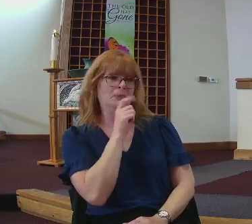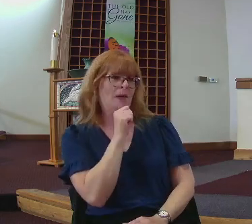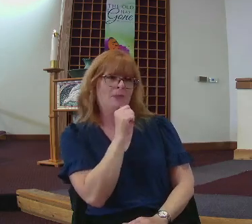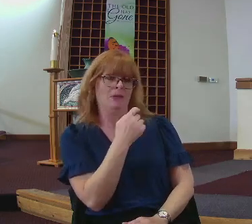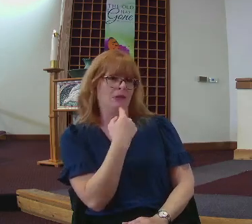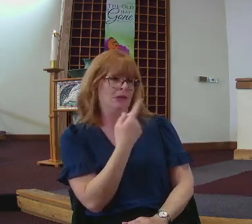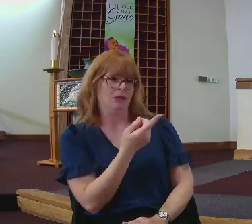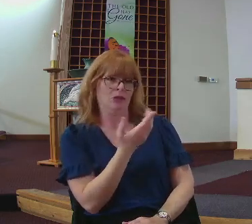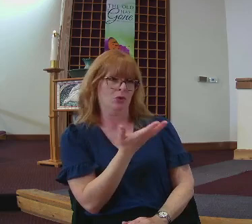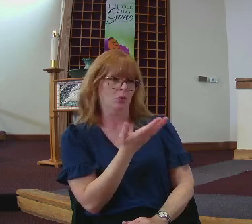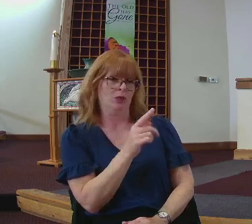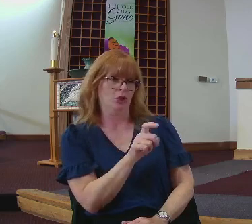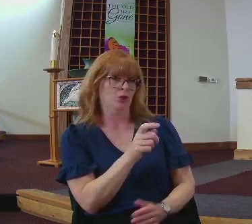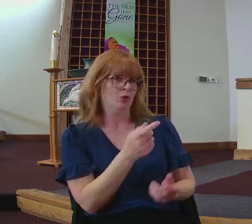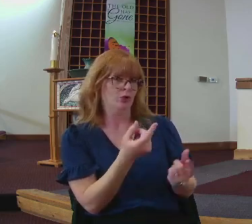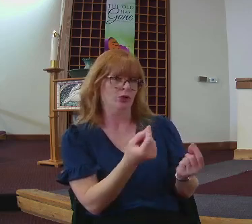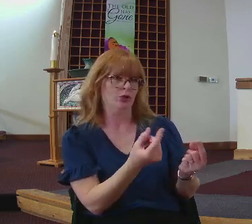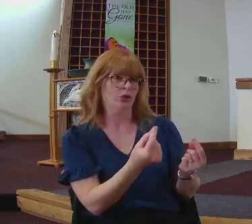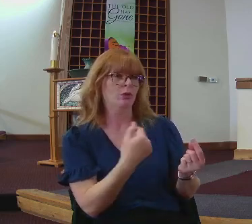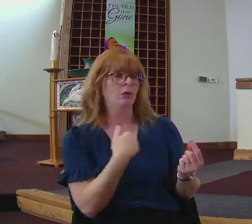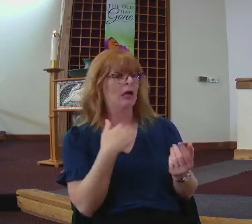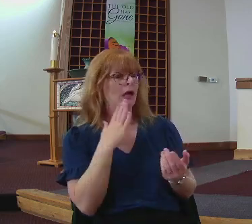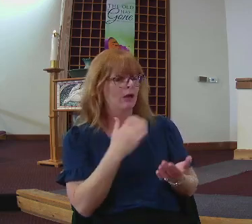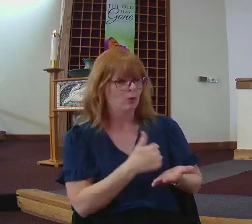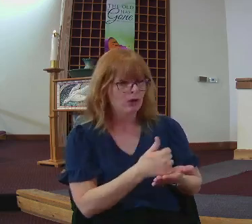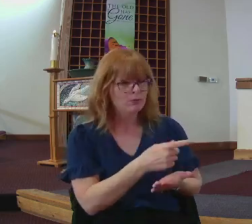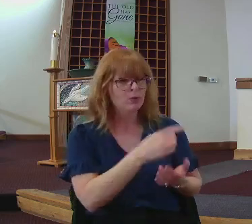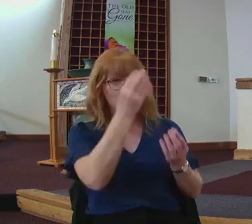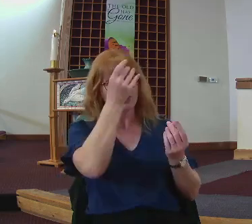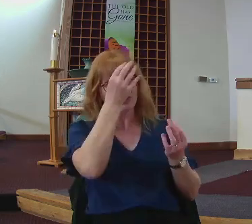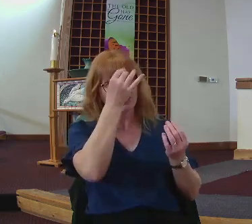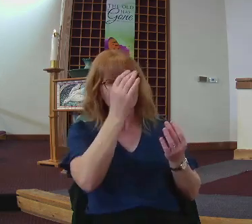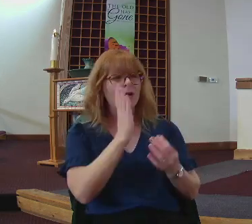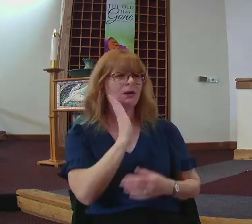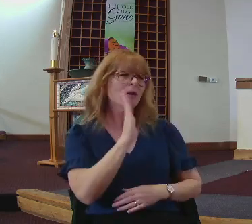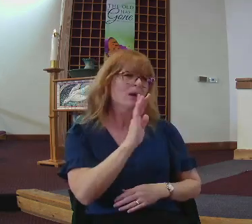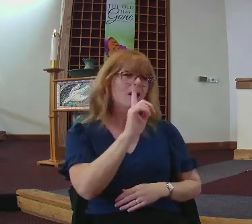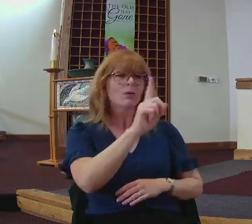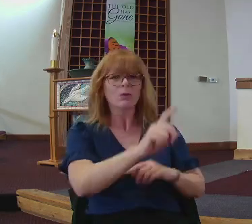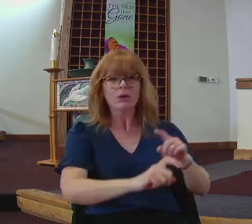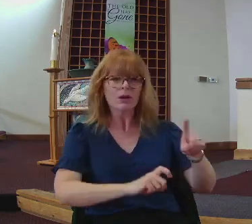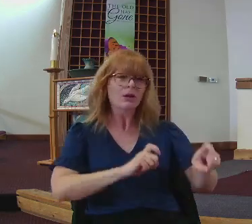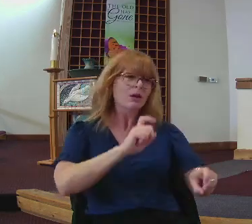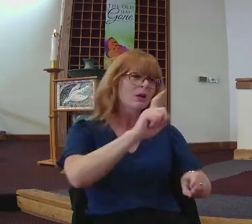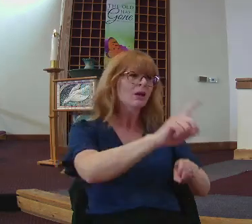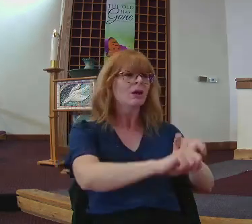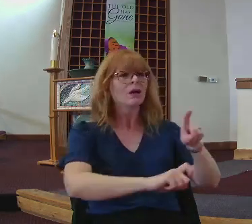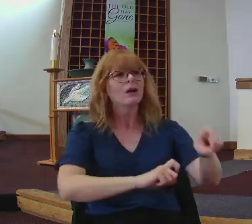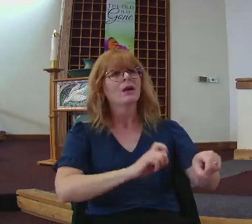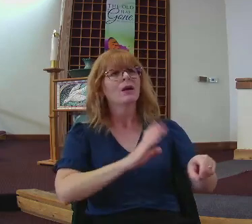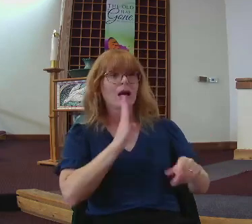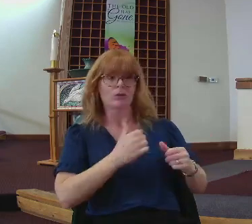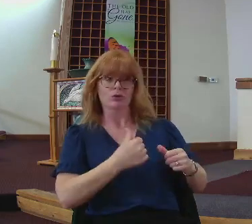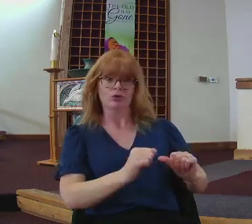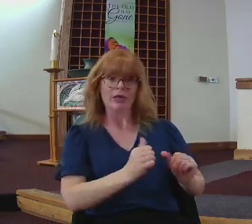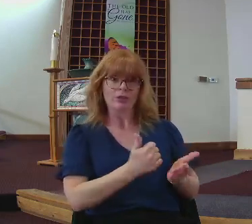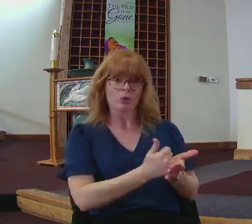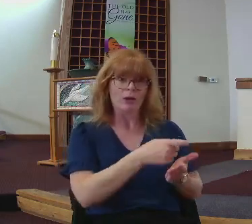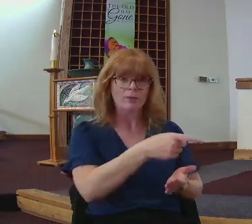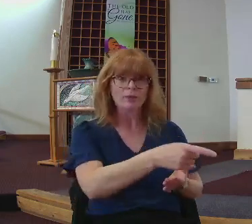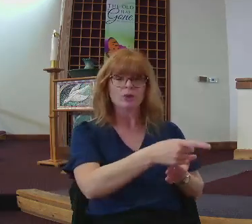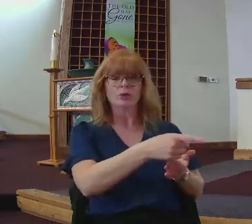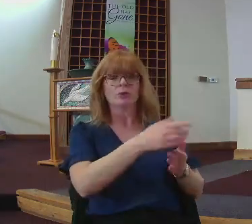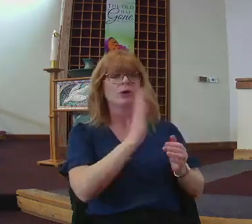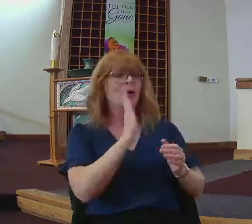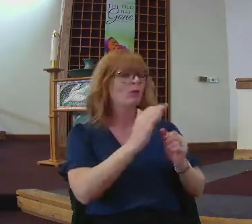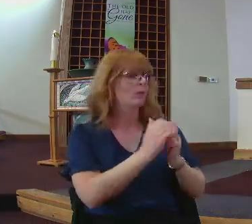all right? I will help you think about it. I will ask questions. I will I will try to help you engage, and I will